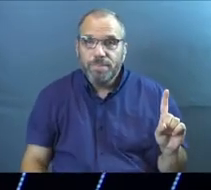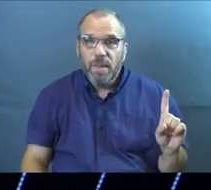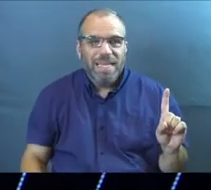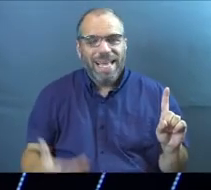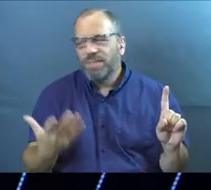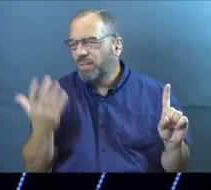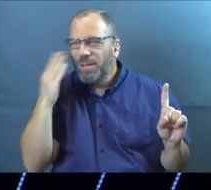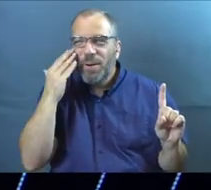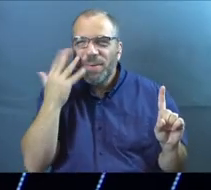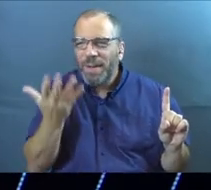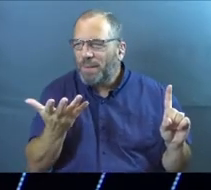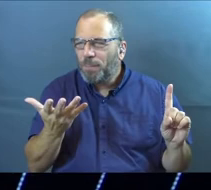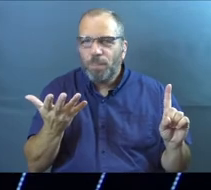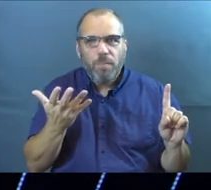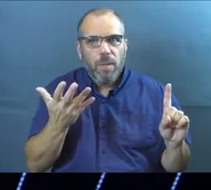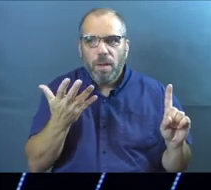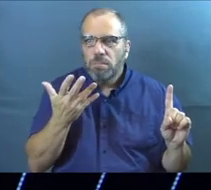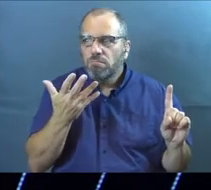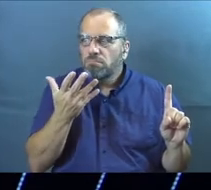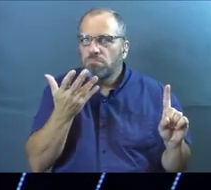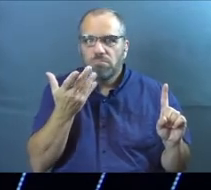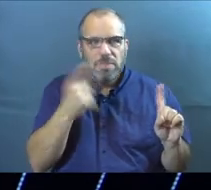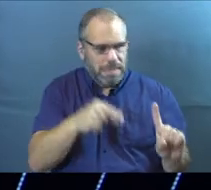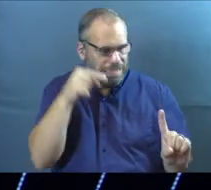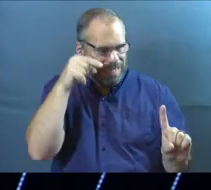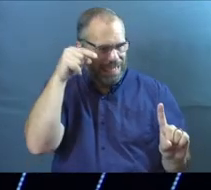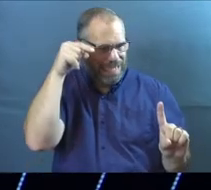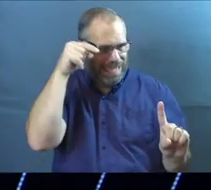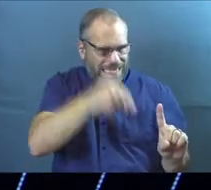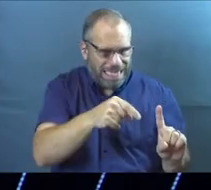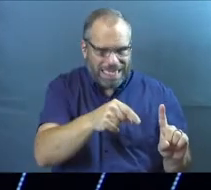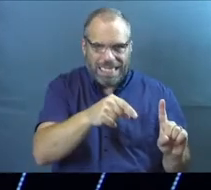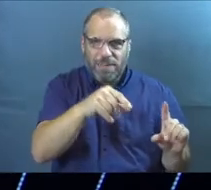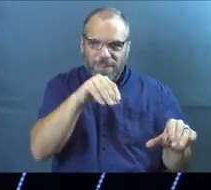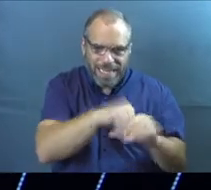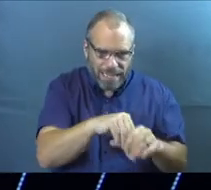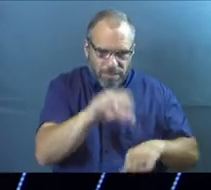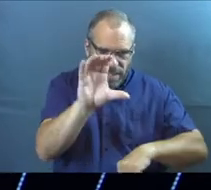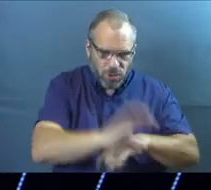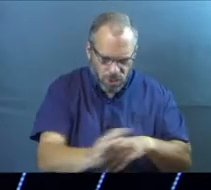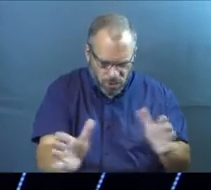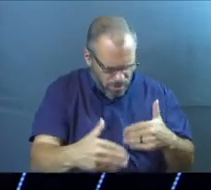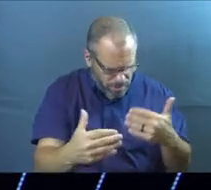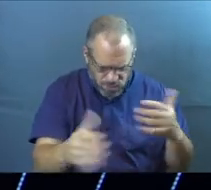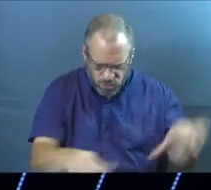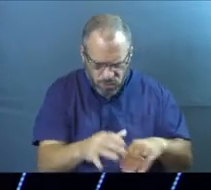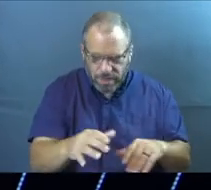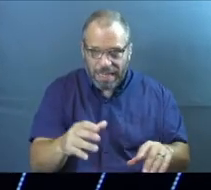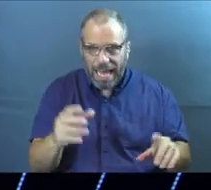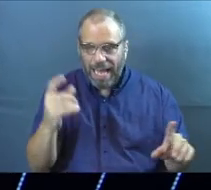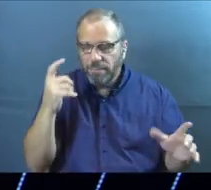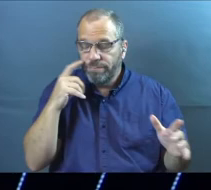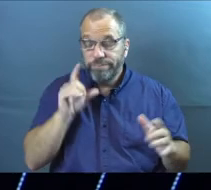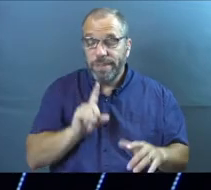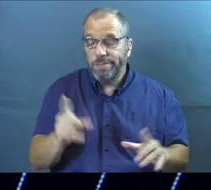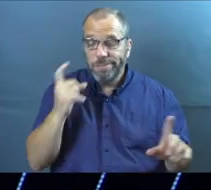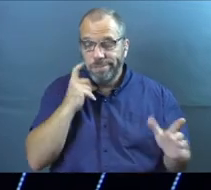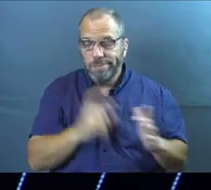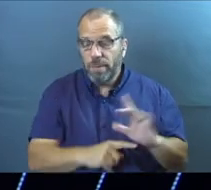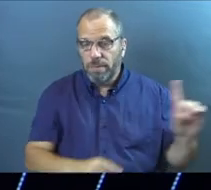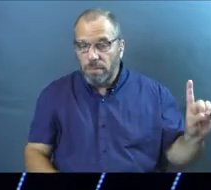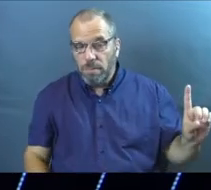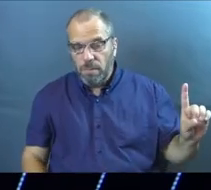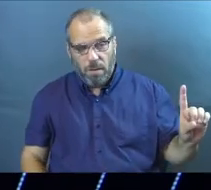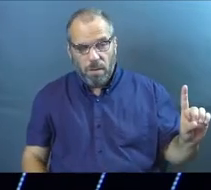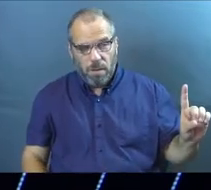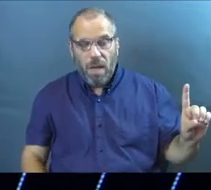And it's one of these things where it's like, all of a sudden, he was just in the office doing something, and I kind of saw him out of the corner of my